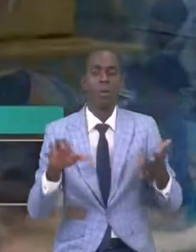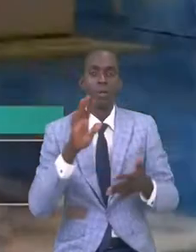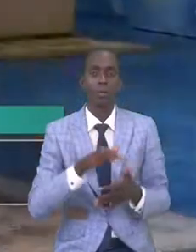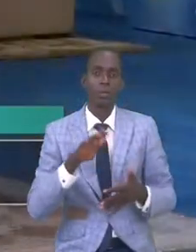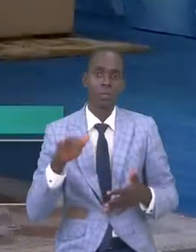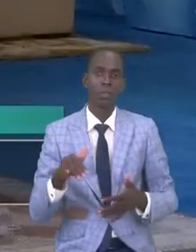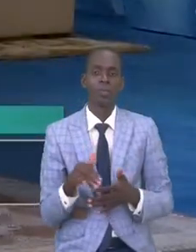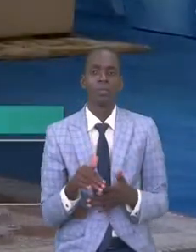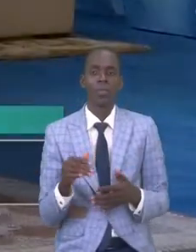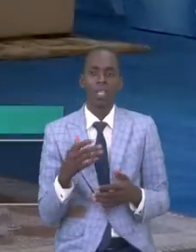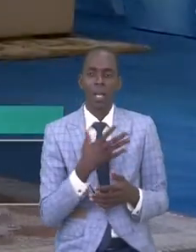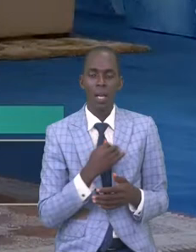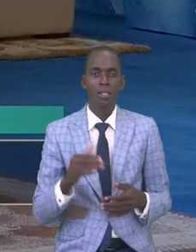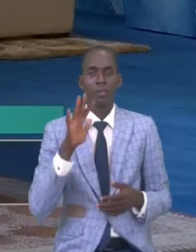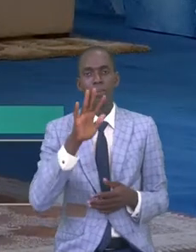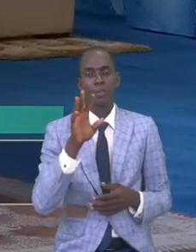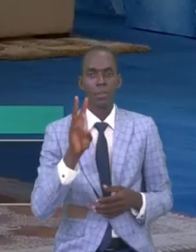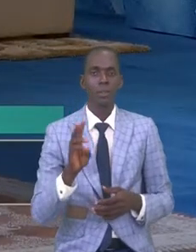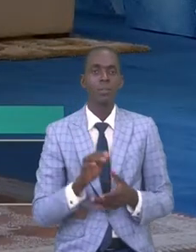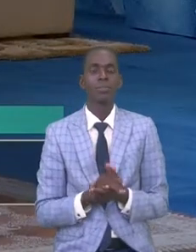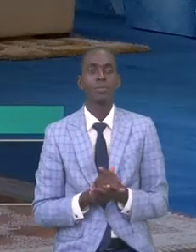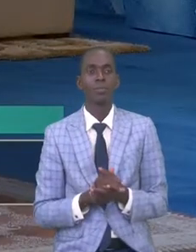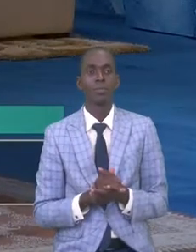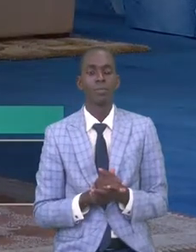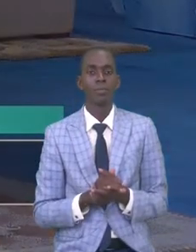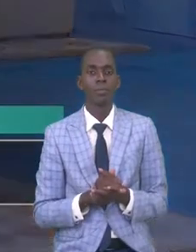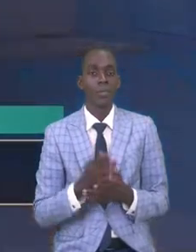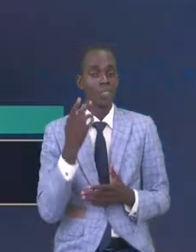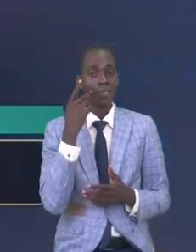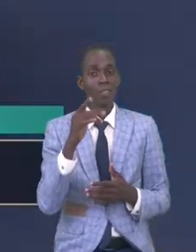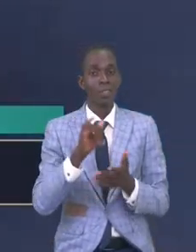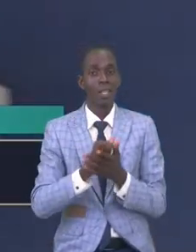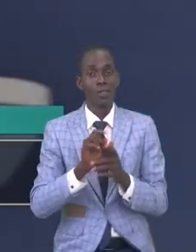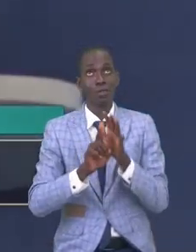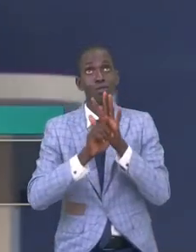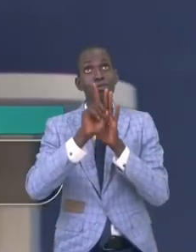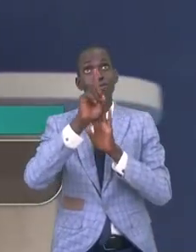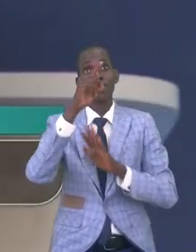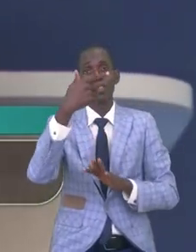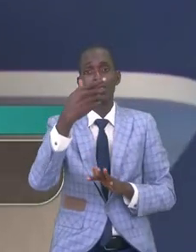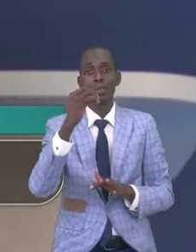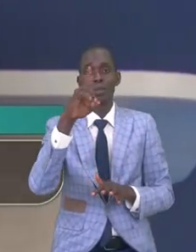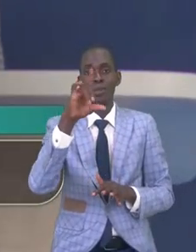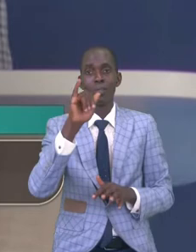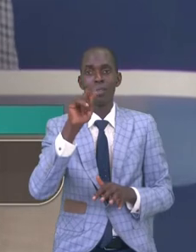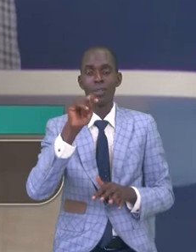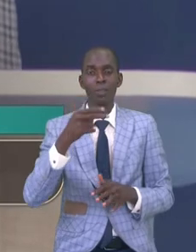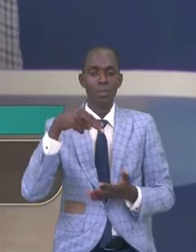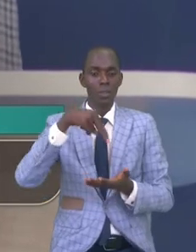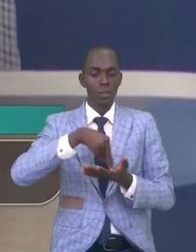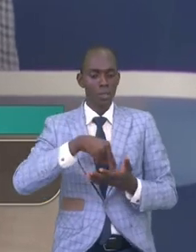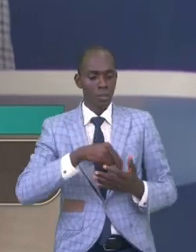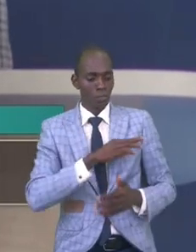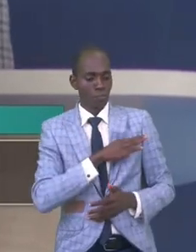55 and verse 56. Look at Goliath standing confident